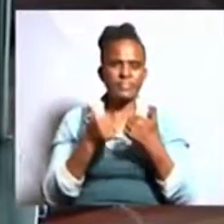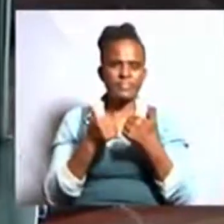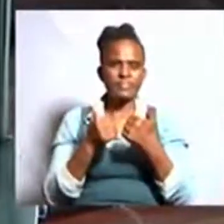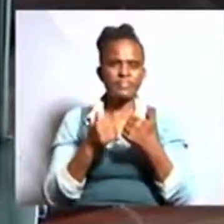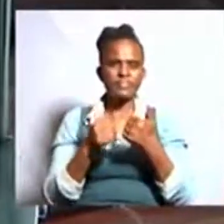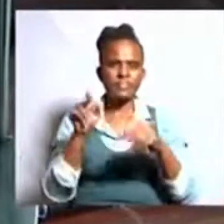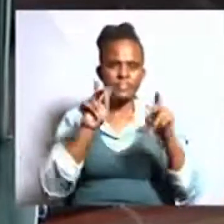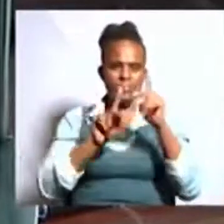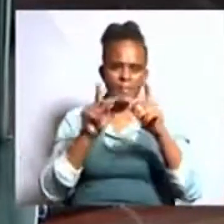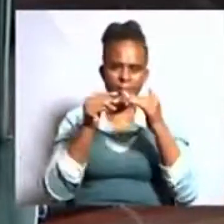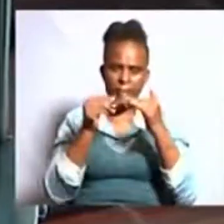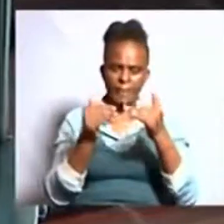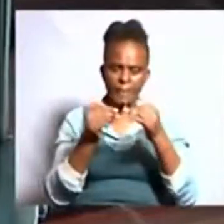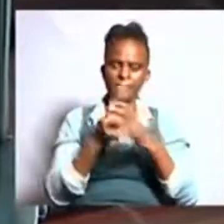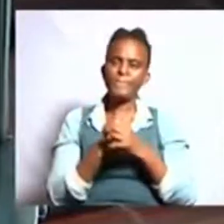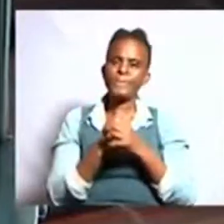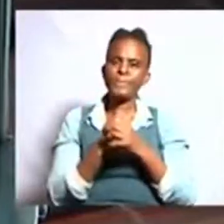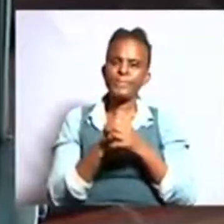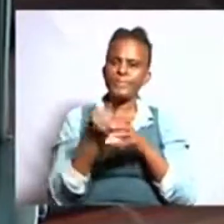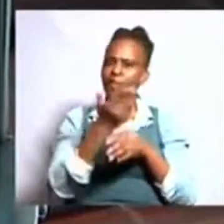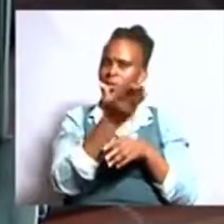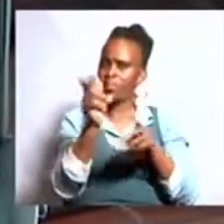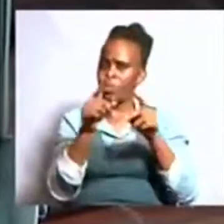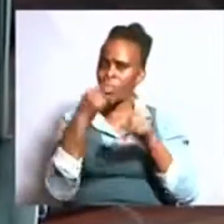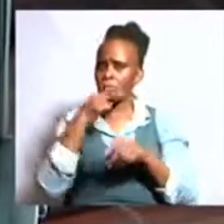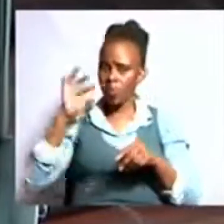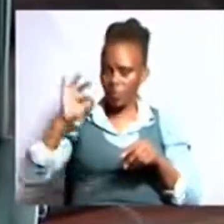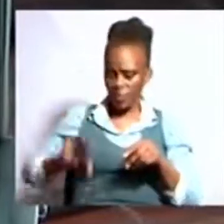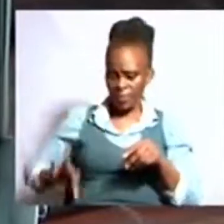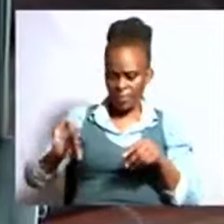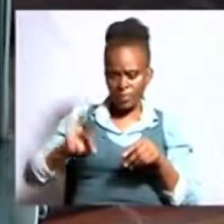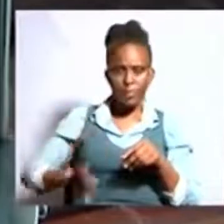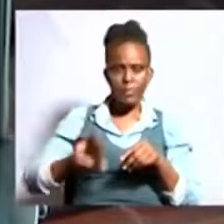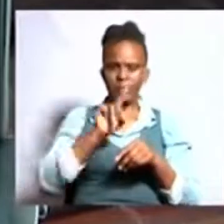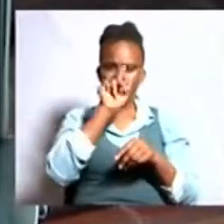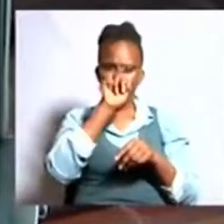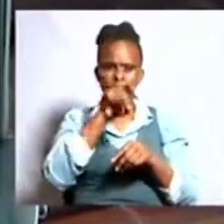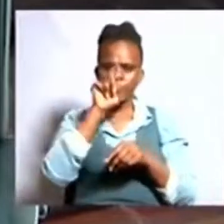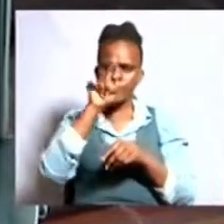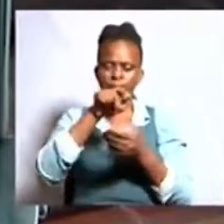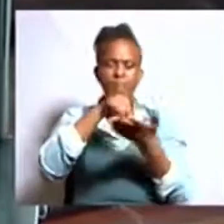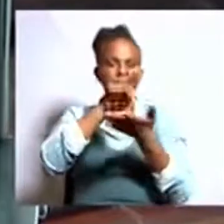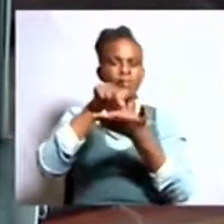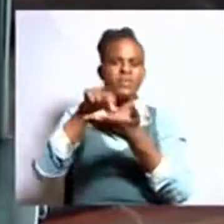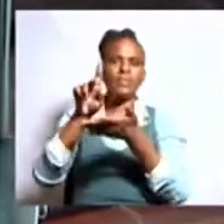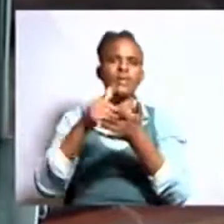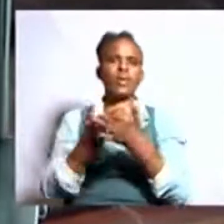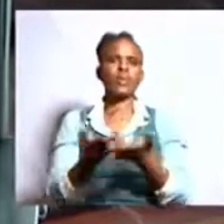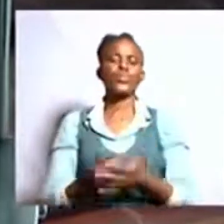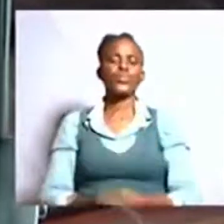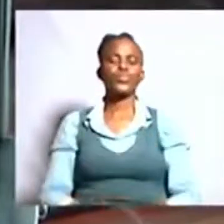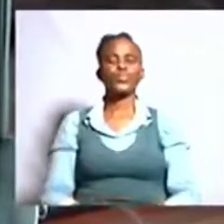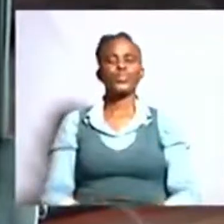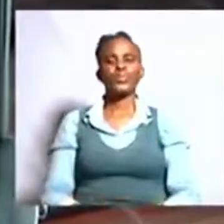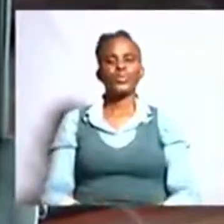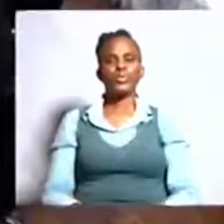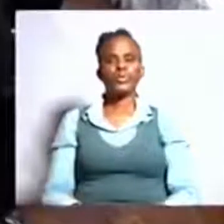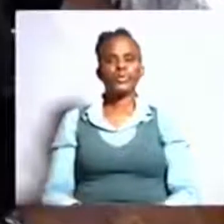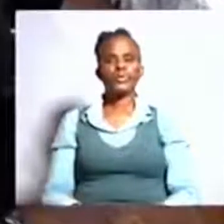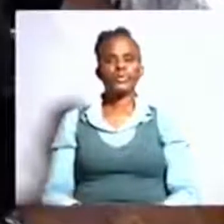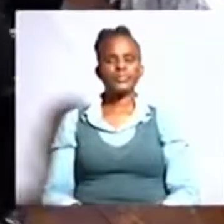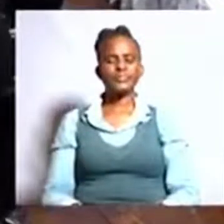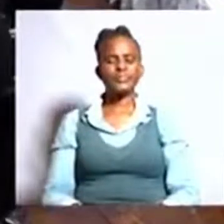the client, should the beneficiary insure? Order.